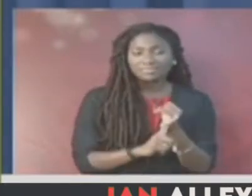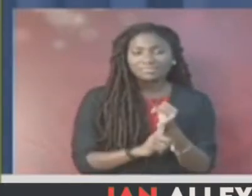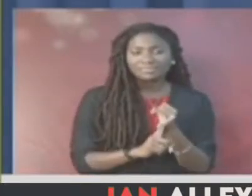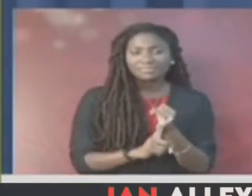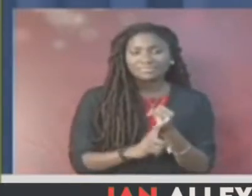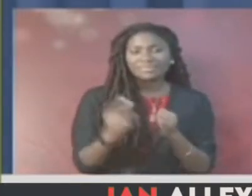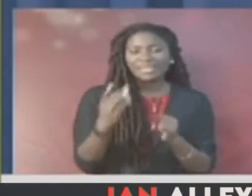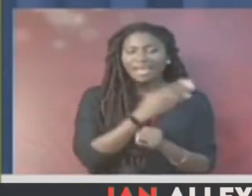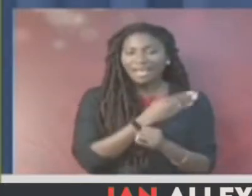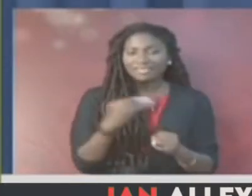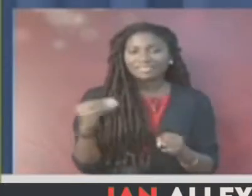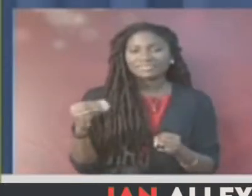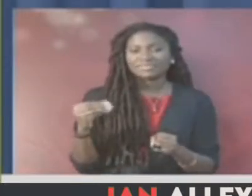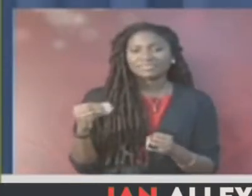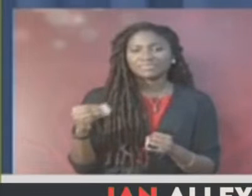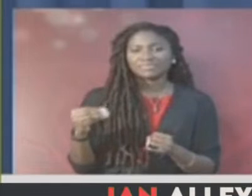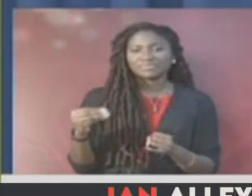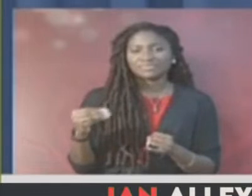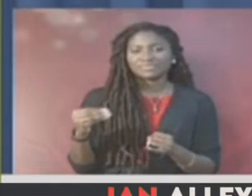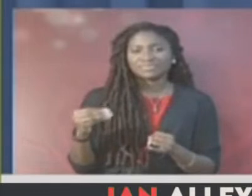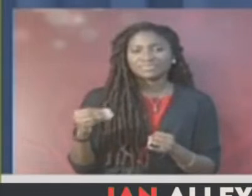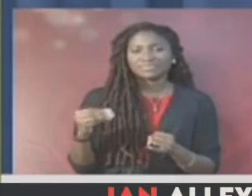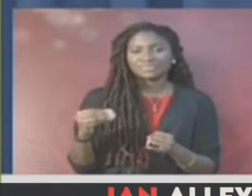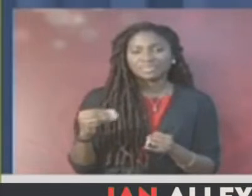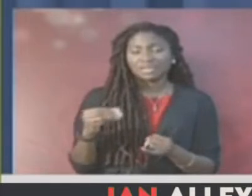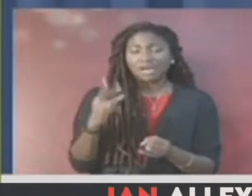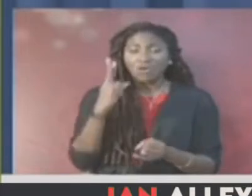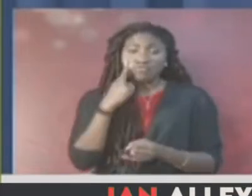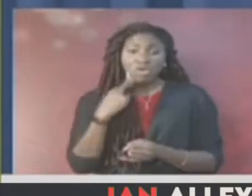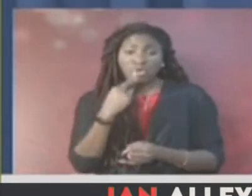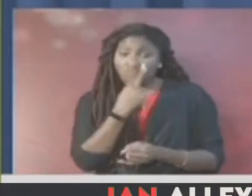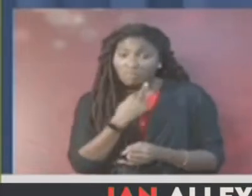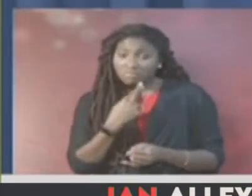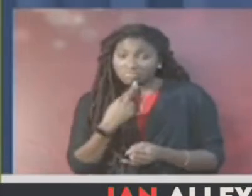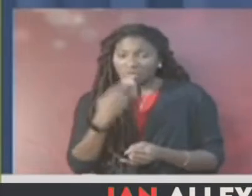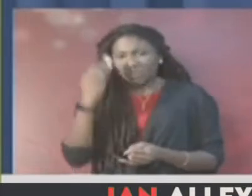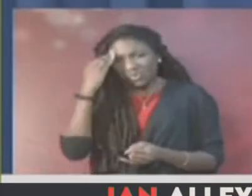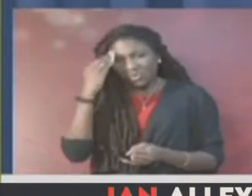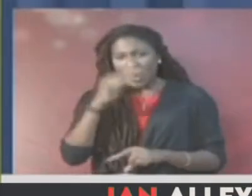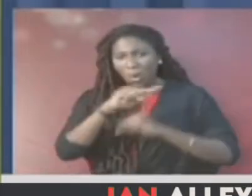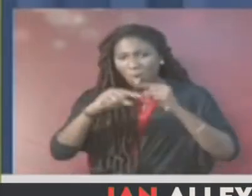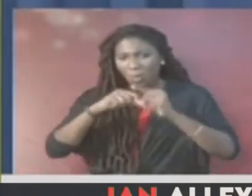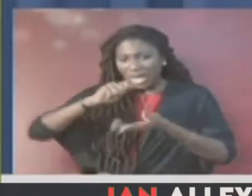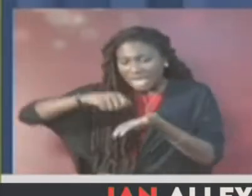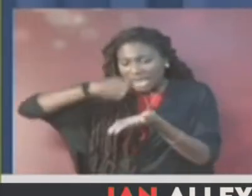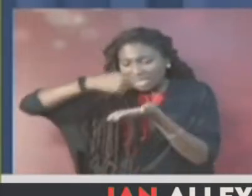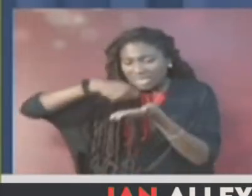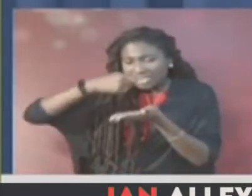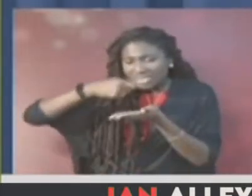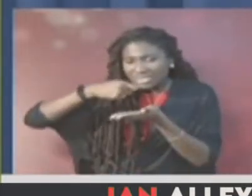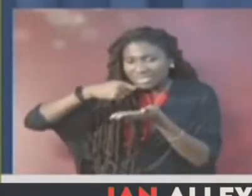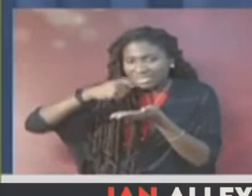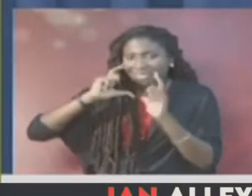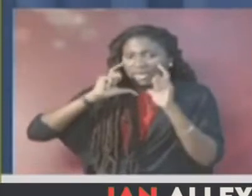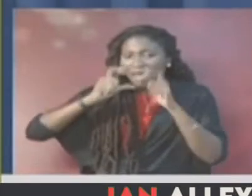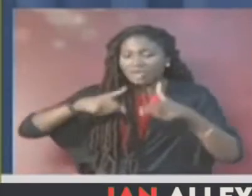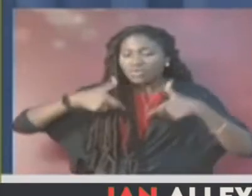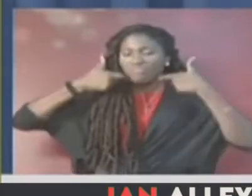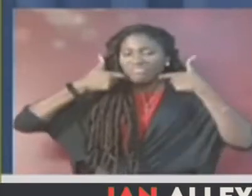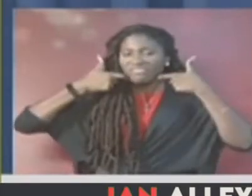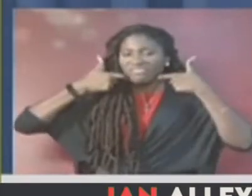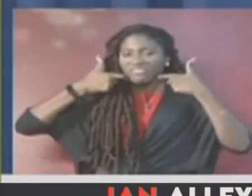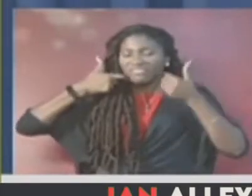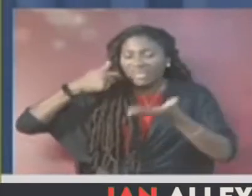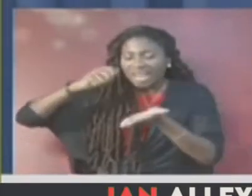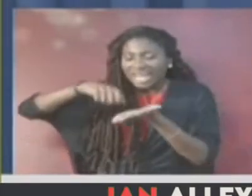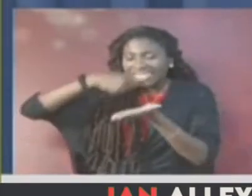And again, the issue with the restaurants, of course, is you can't wear a mask. So once you drop your mask, you drop your guard. And from the